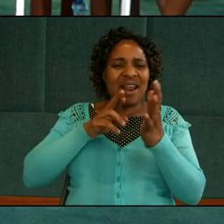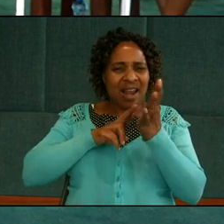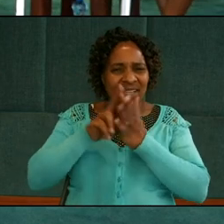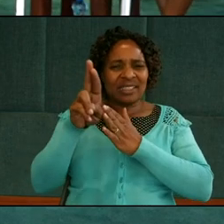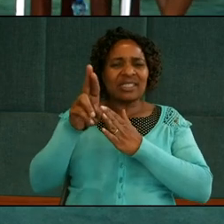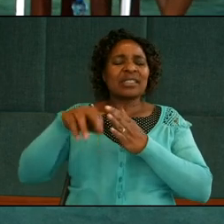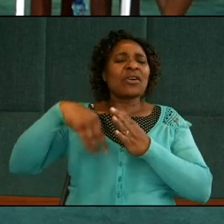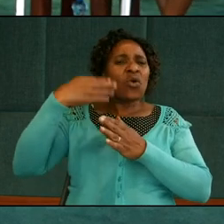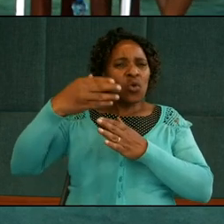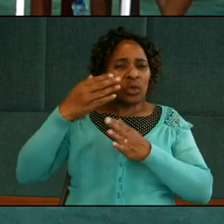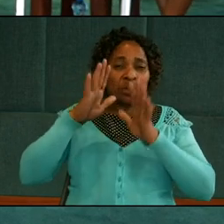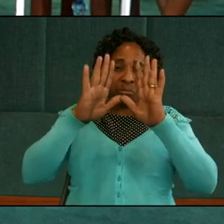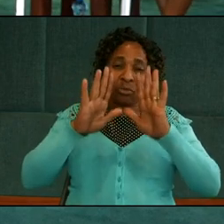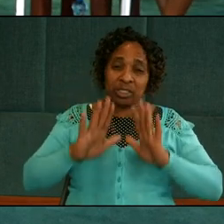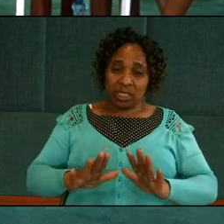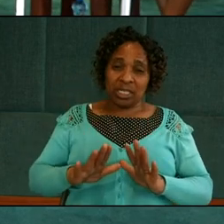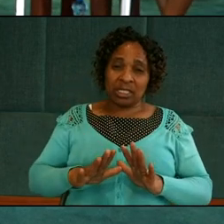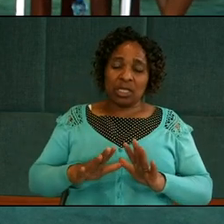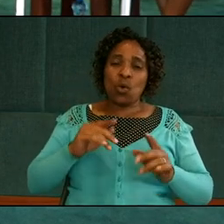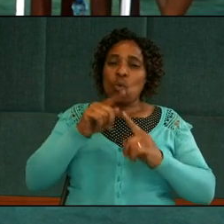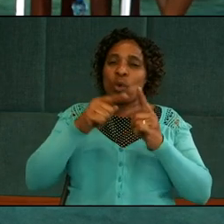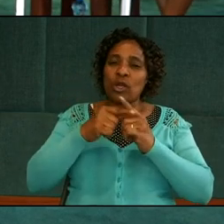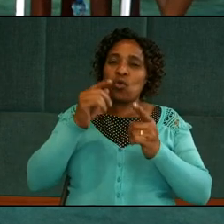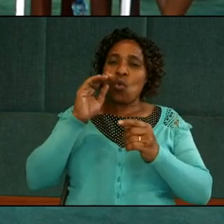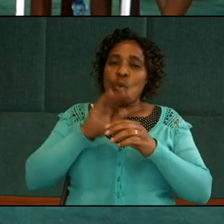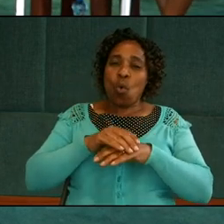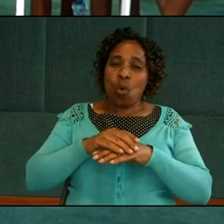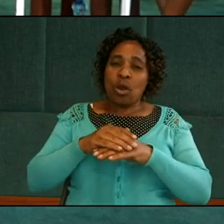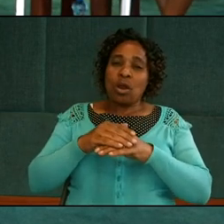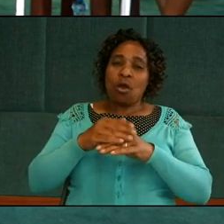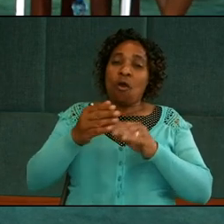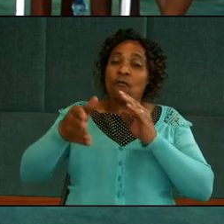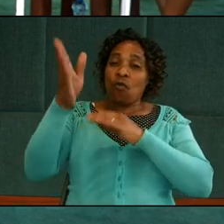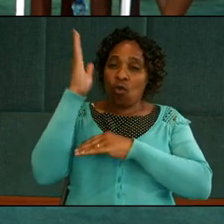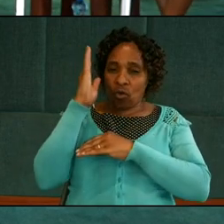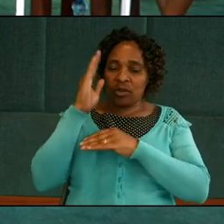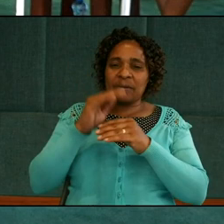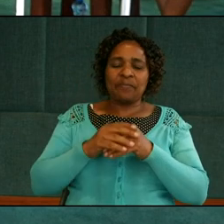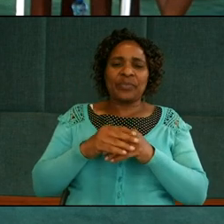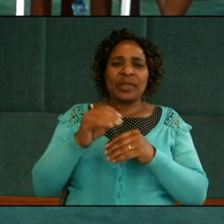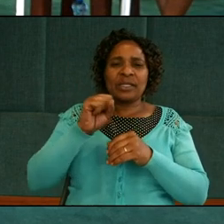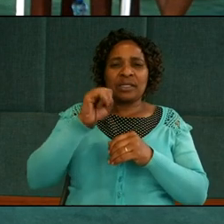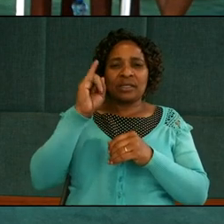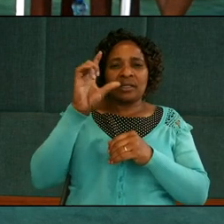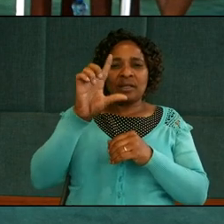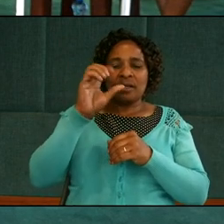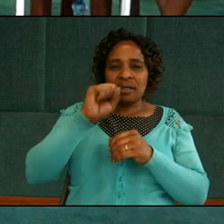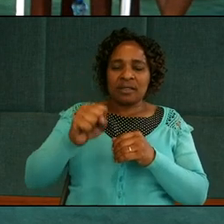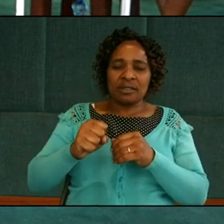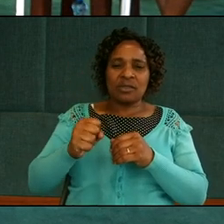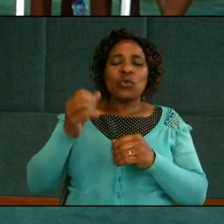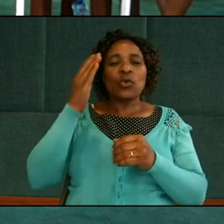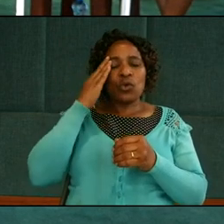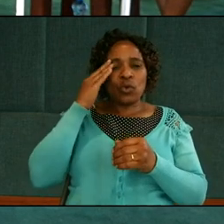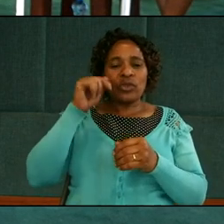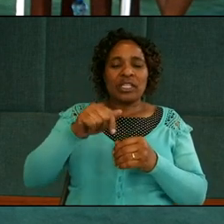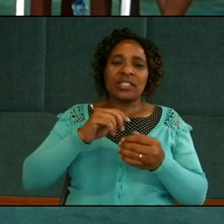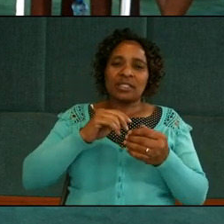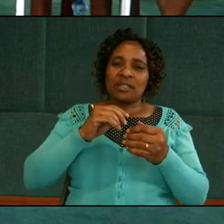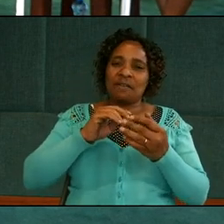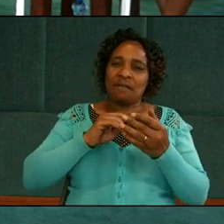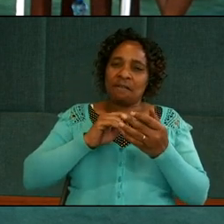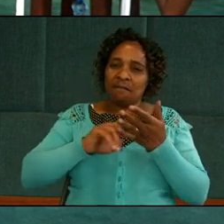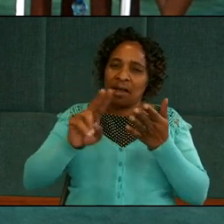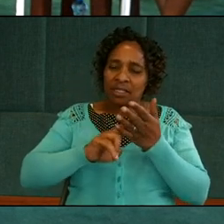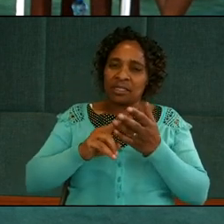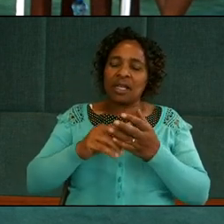important always. Then you will know God's will. Silas? Okay, I think we like the same verse when Flex. Mm-hmm. Isaiah